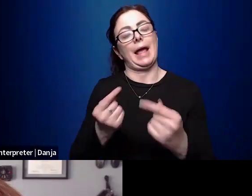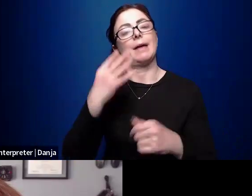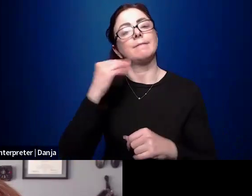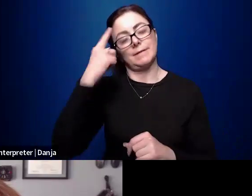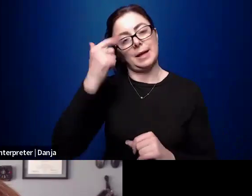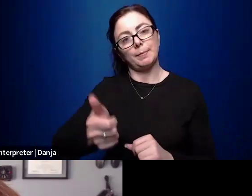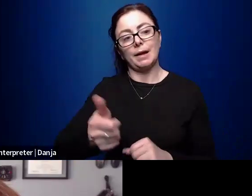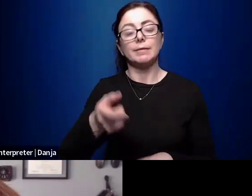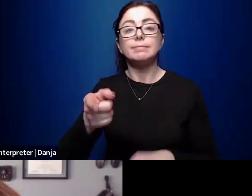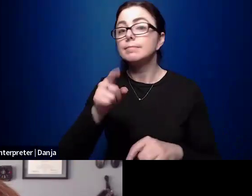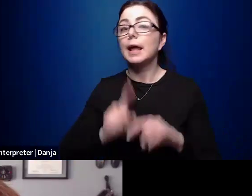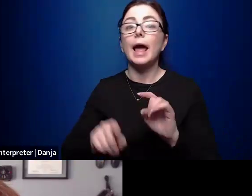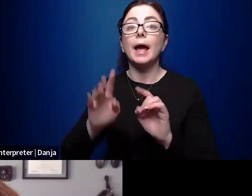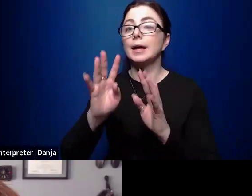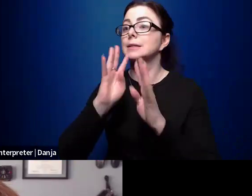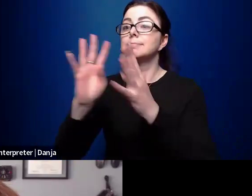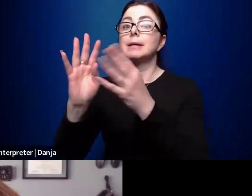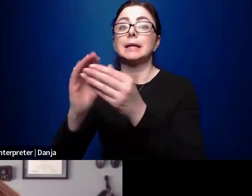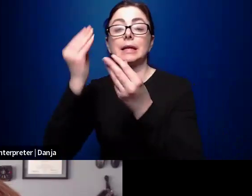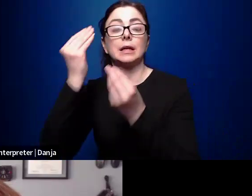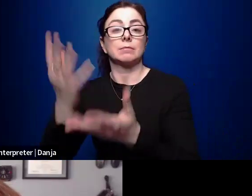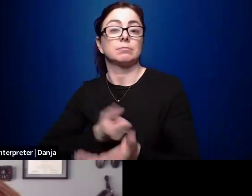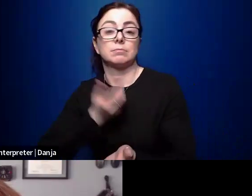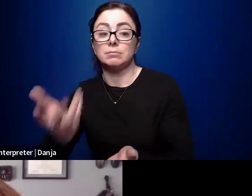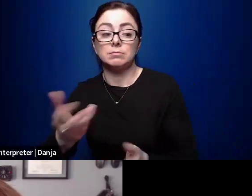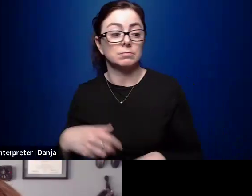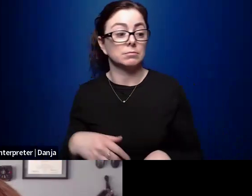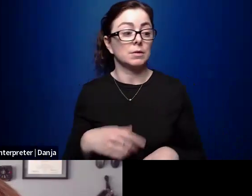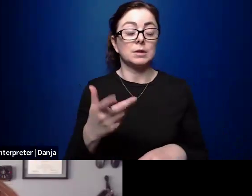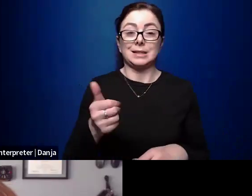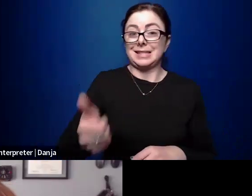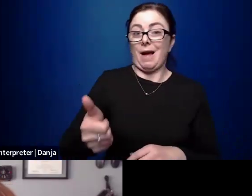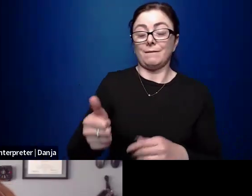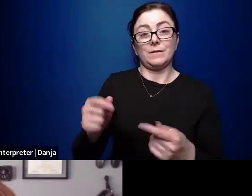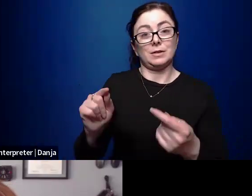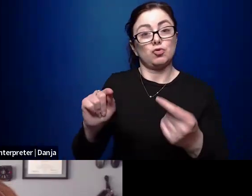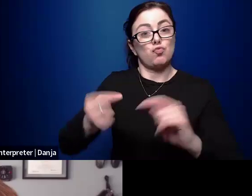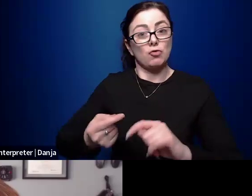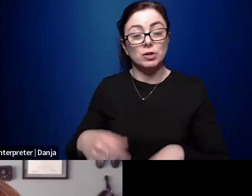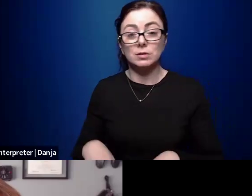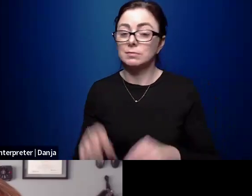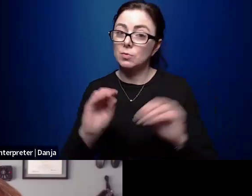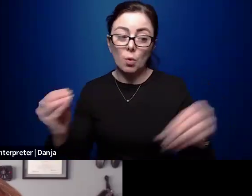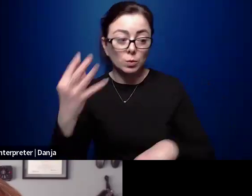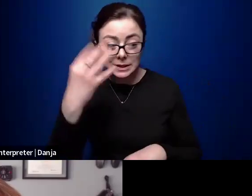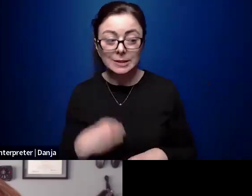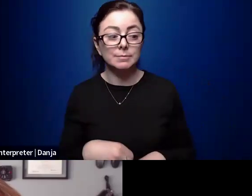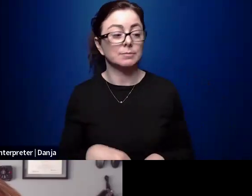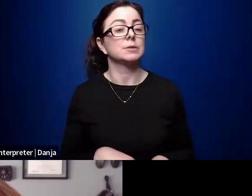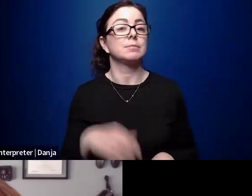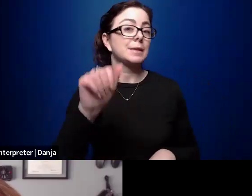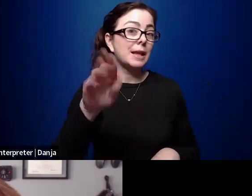self-injury, destruction, no sleep. It meant ABA therapy and a severe behavioral